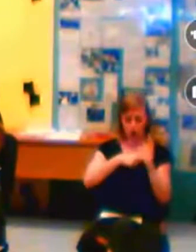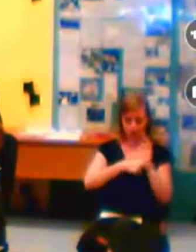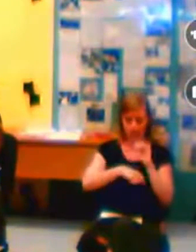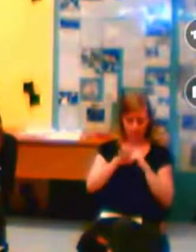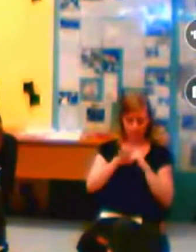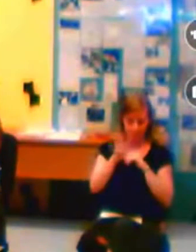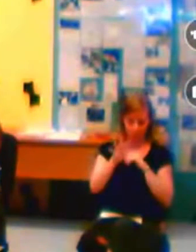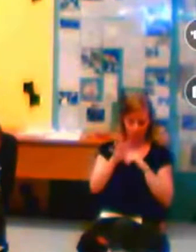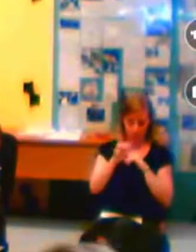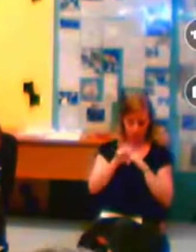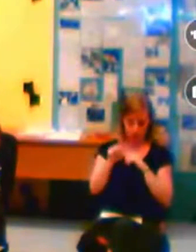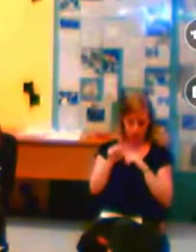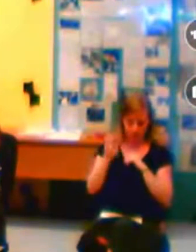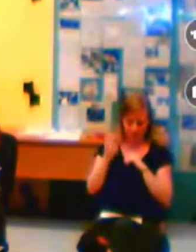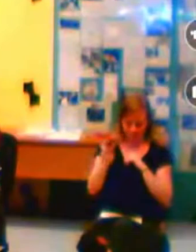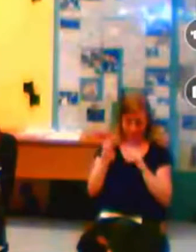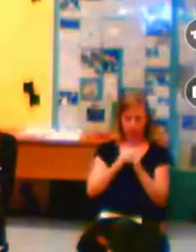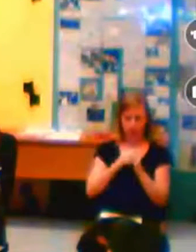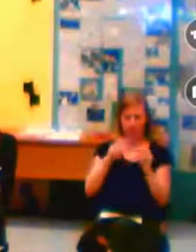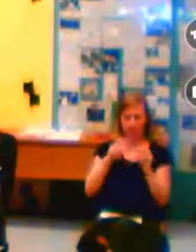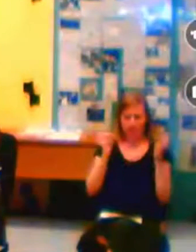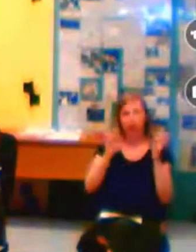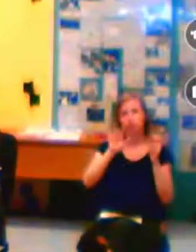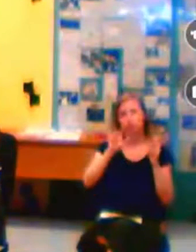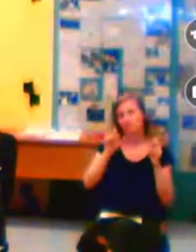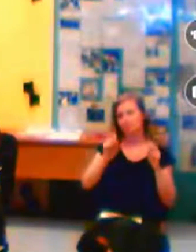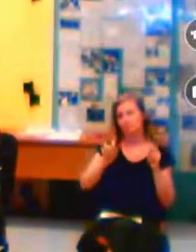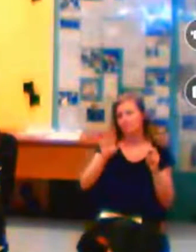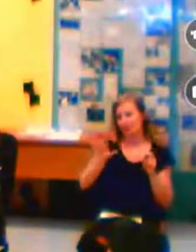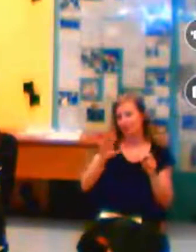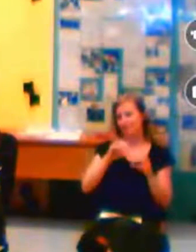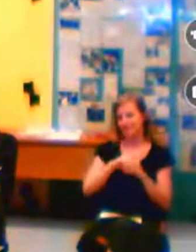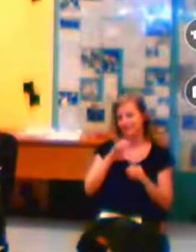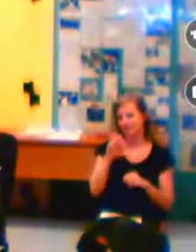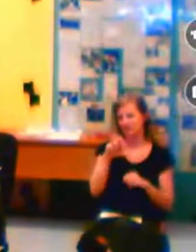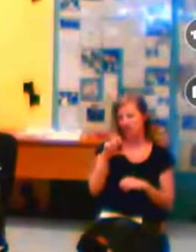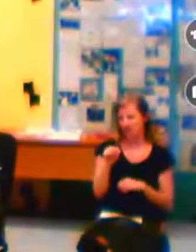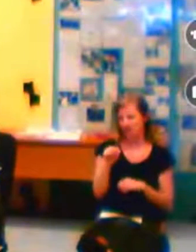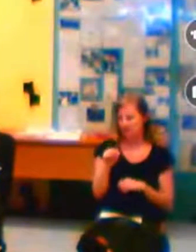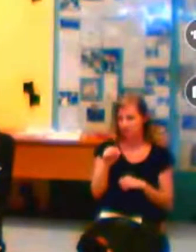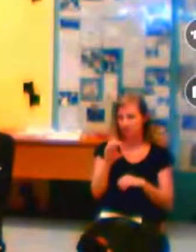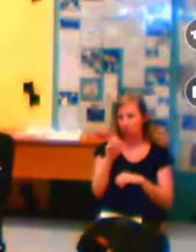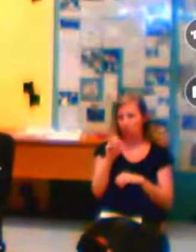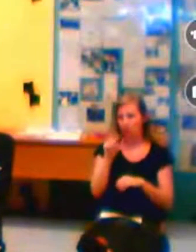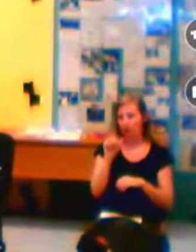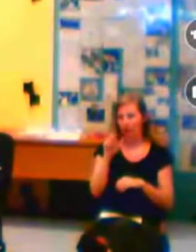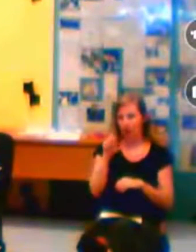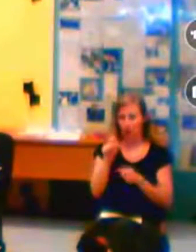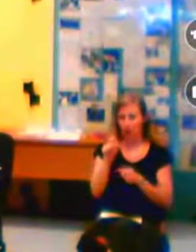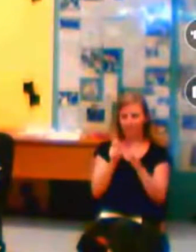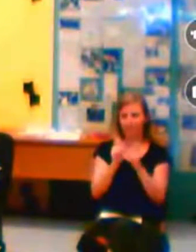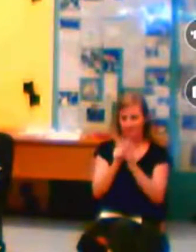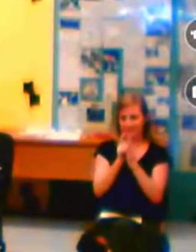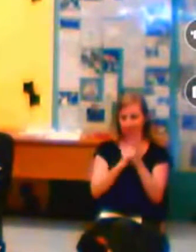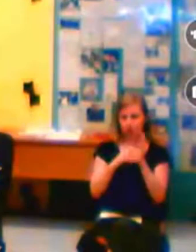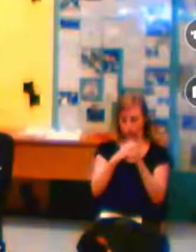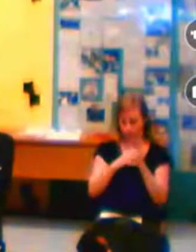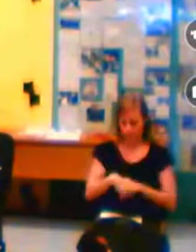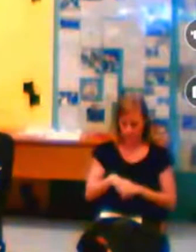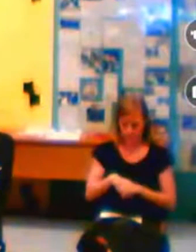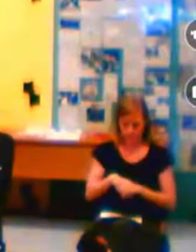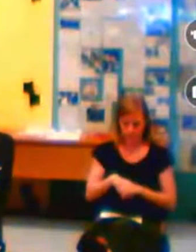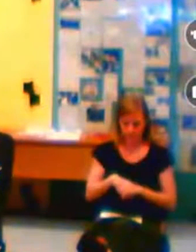the amendment. And so the amendment does there specifically refer to Articles